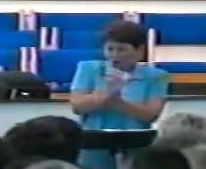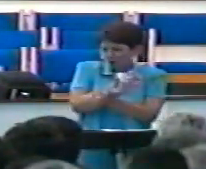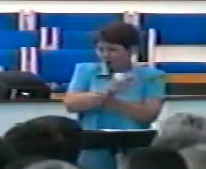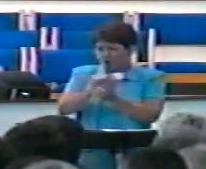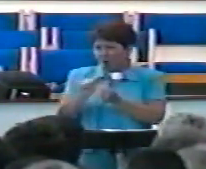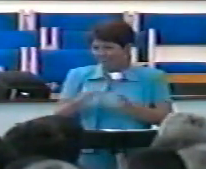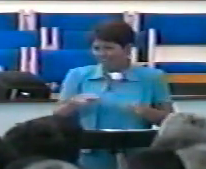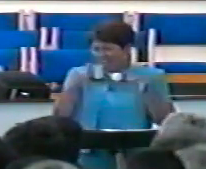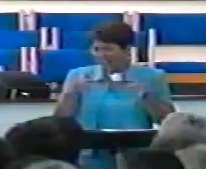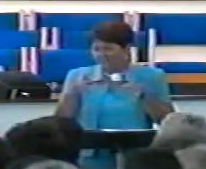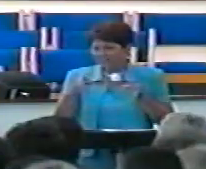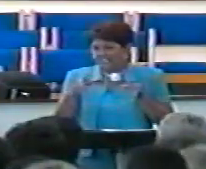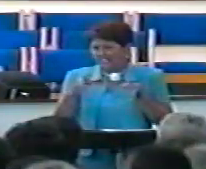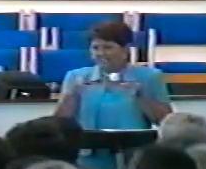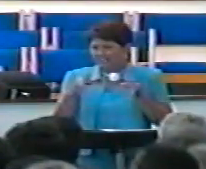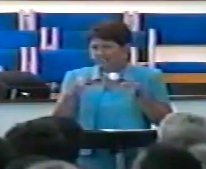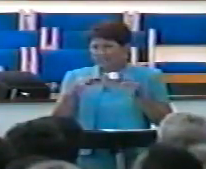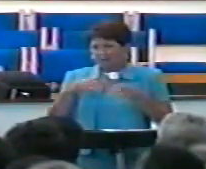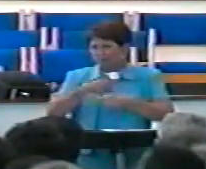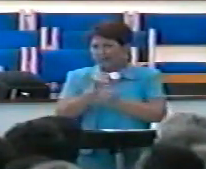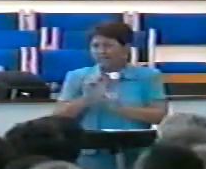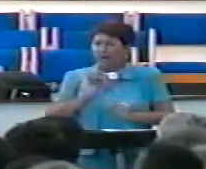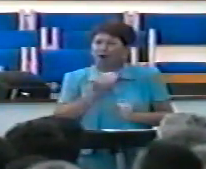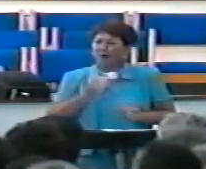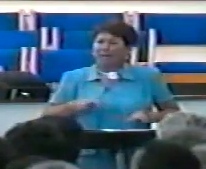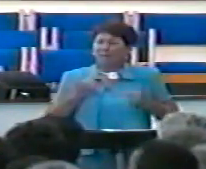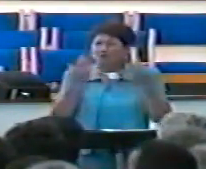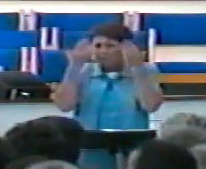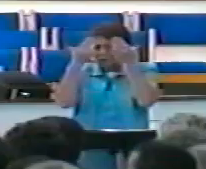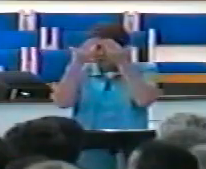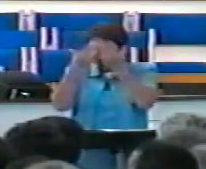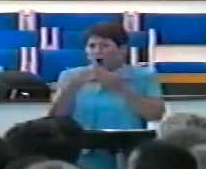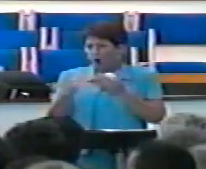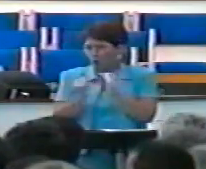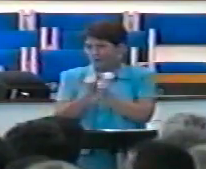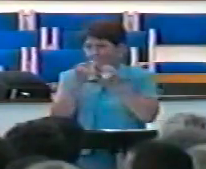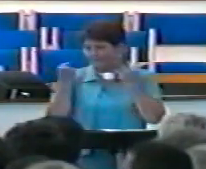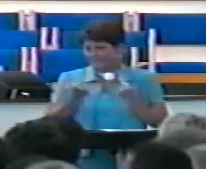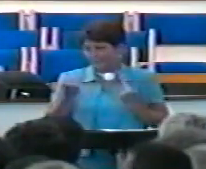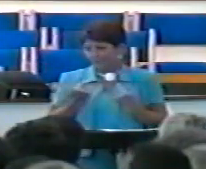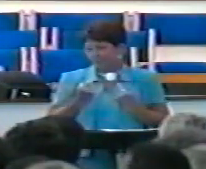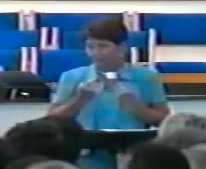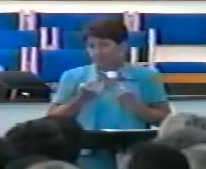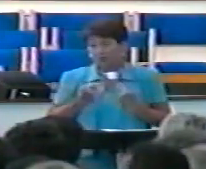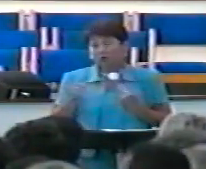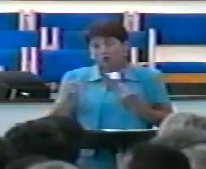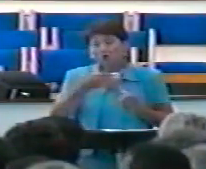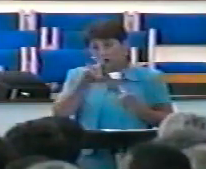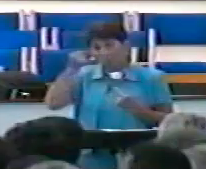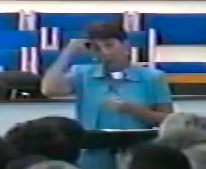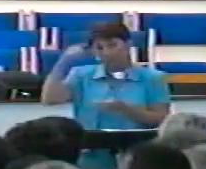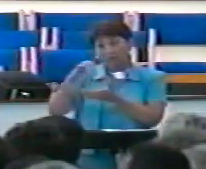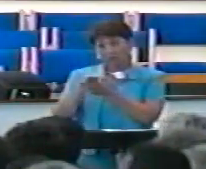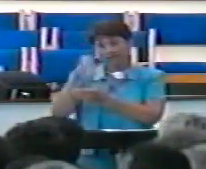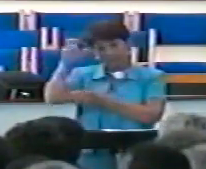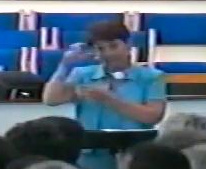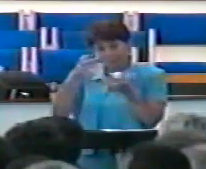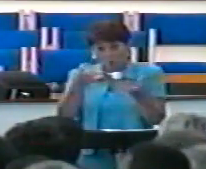and wants to dull that image. You better believe that the devil wants to get a hold of the lives of your young